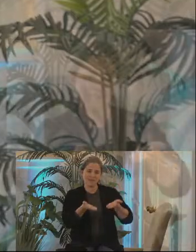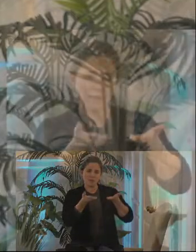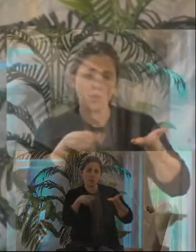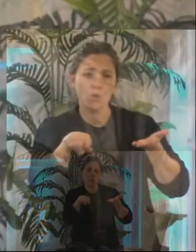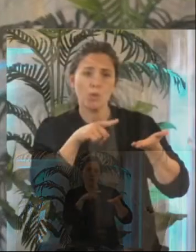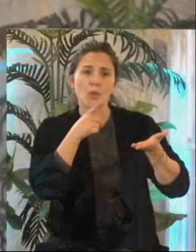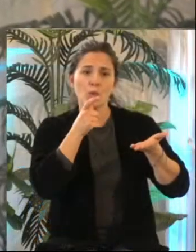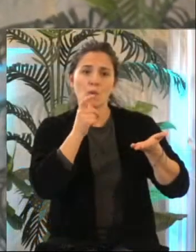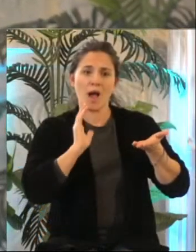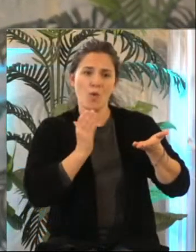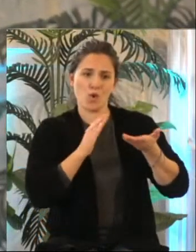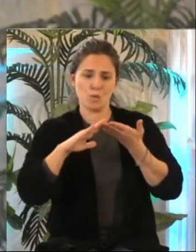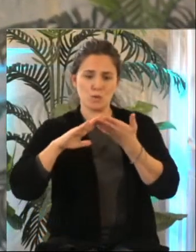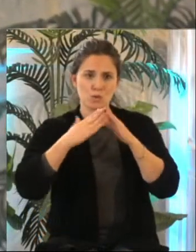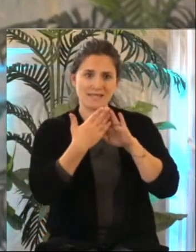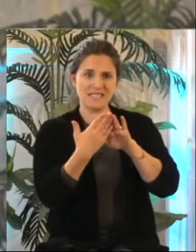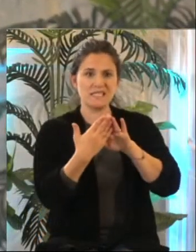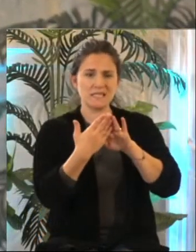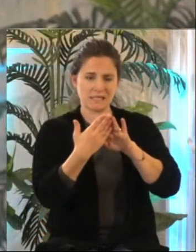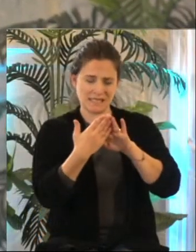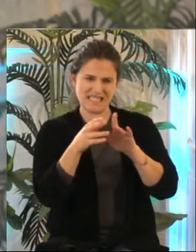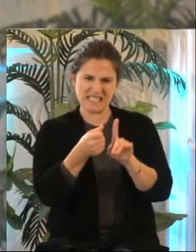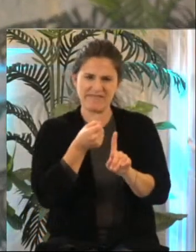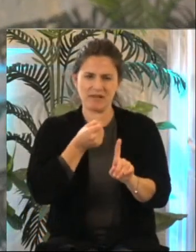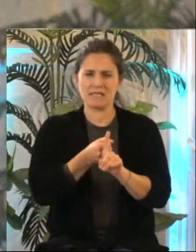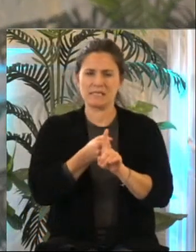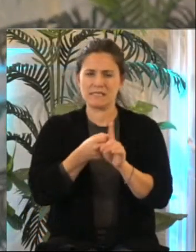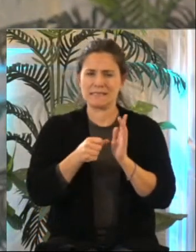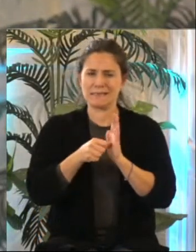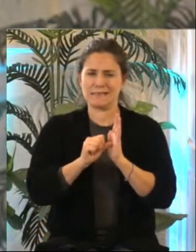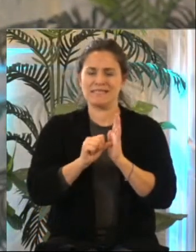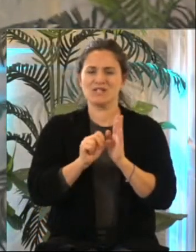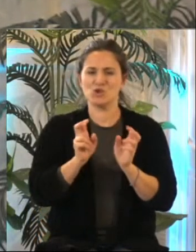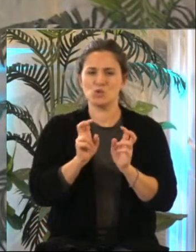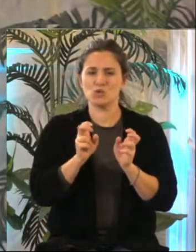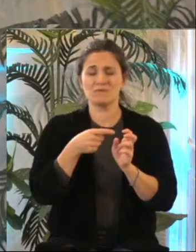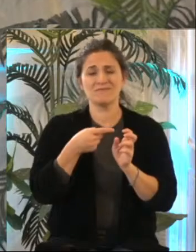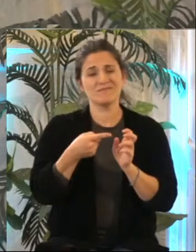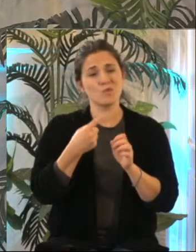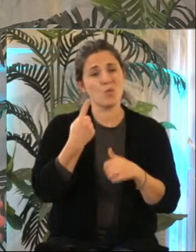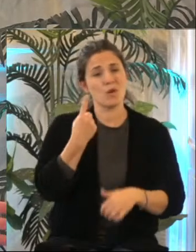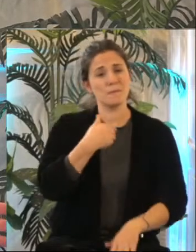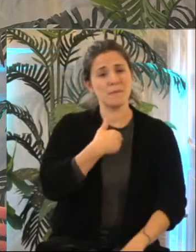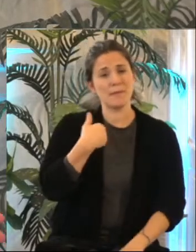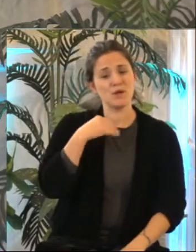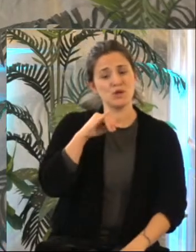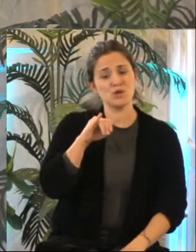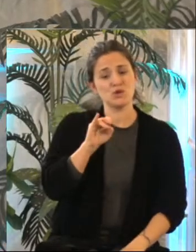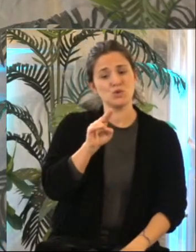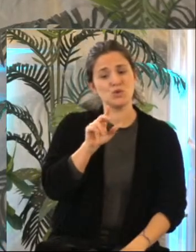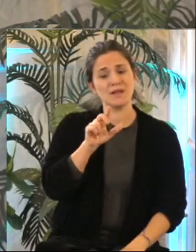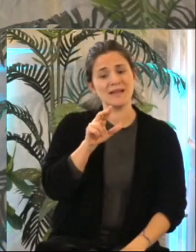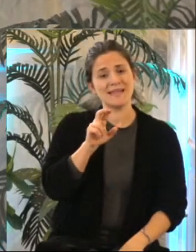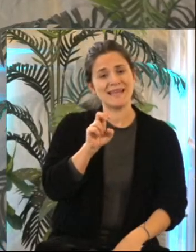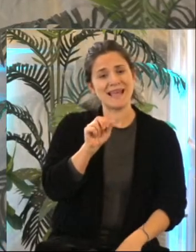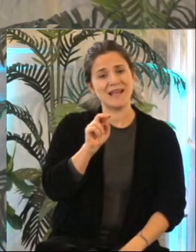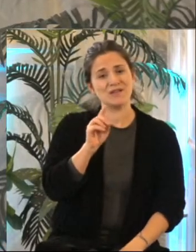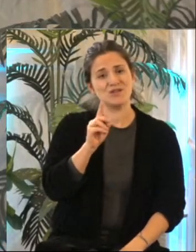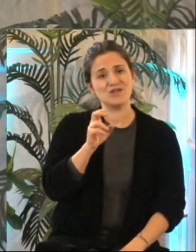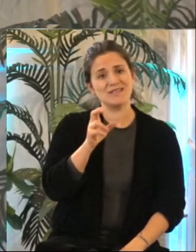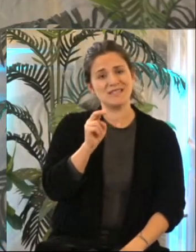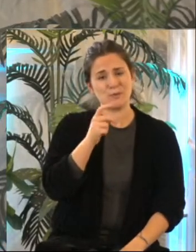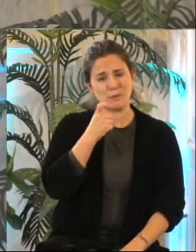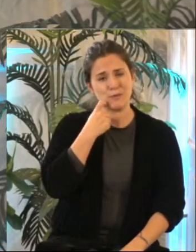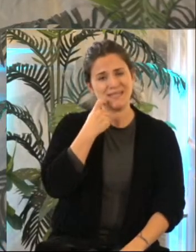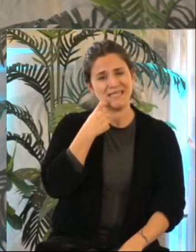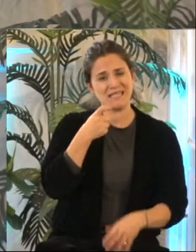our lives. We had a member, Judy Anderson, passed away, so we're thinking about her husband, Ed.